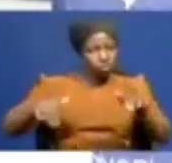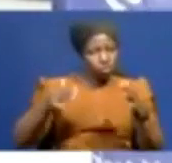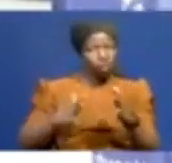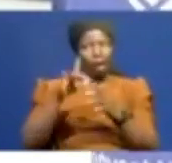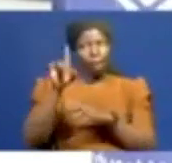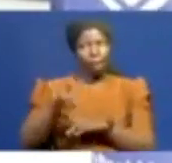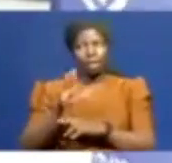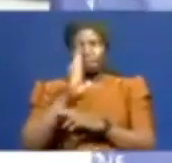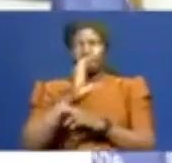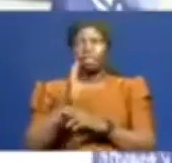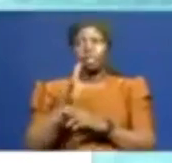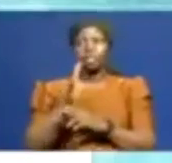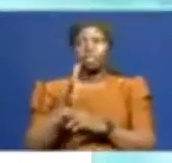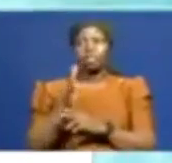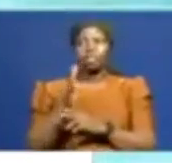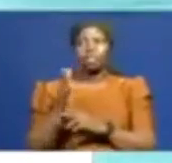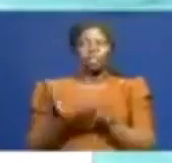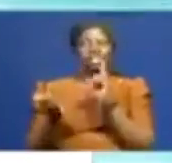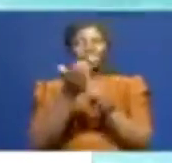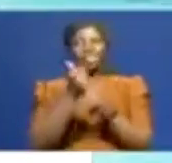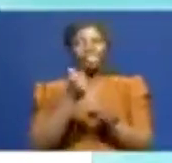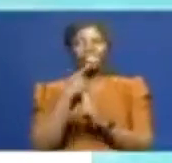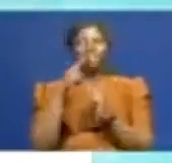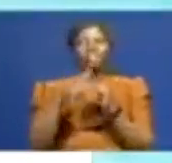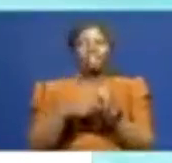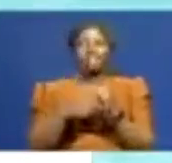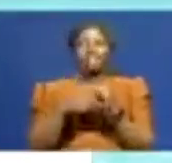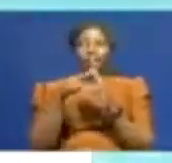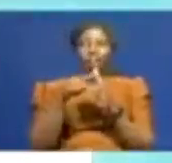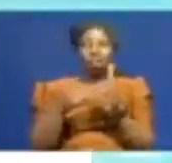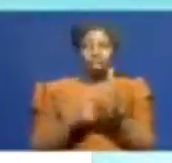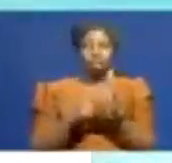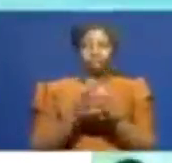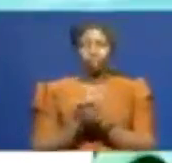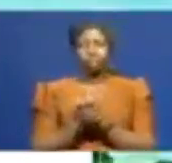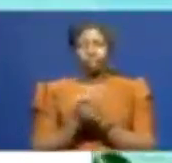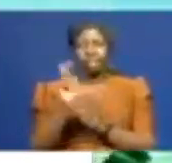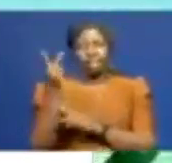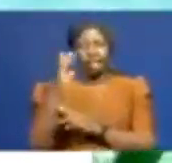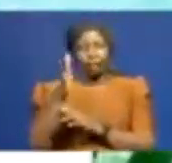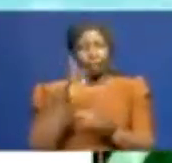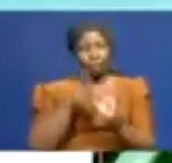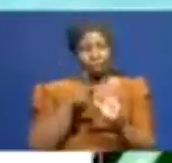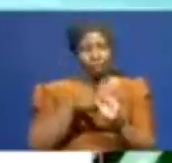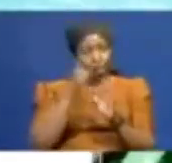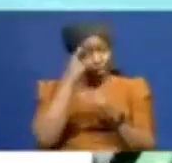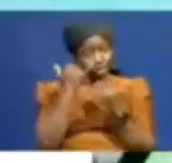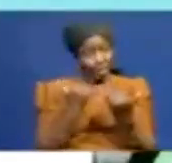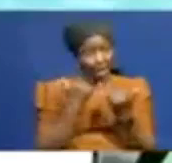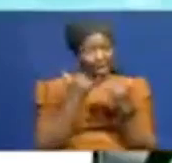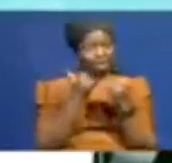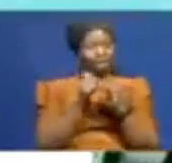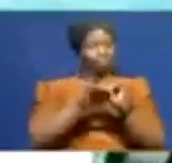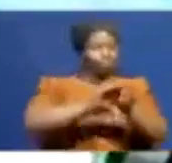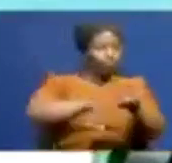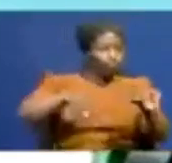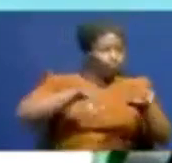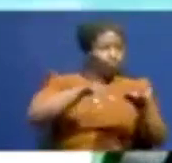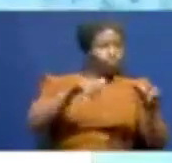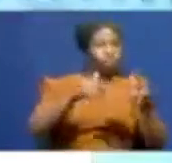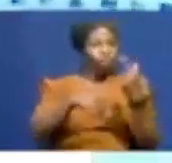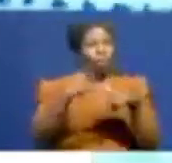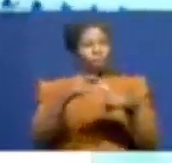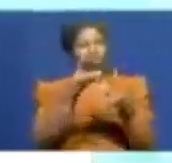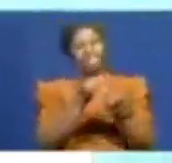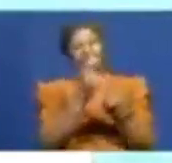above 600 FINA points. Kenya pia itashiriki katika mashindano ya chipukizi barani Afrika yatakayoandaliwa kati ya tarehe 3 na